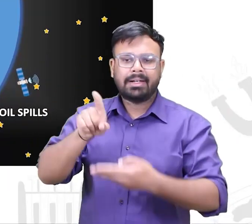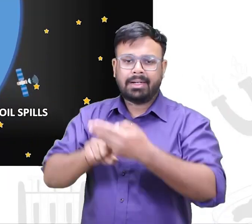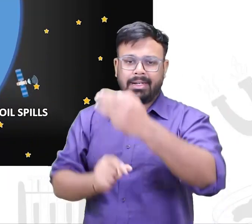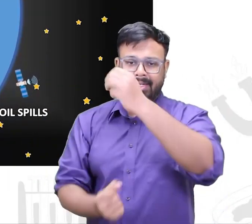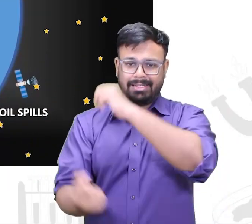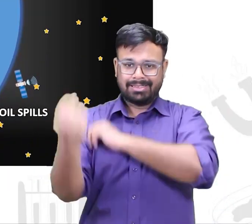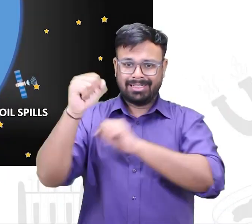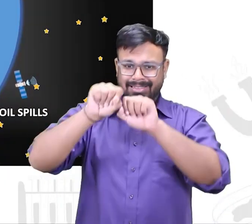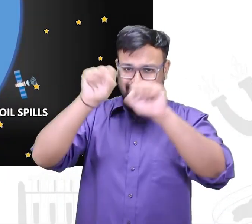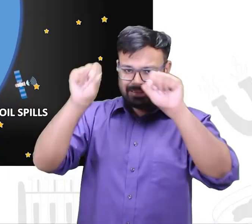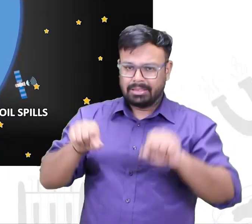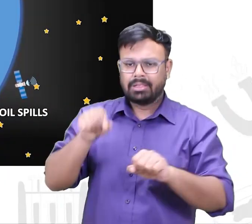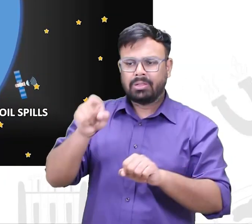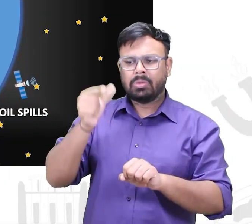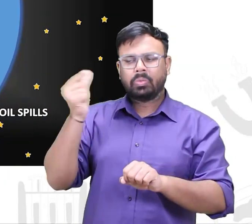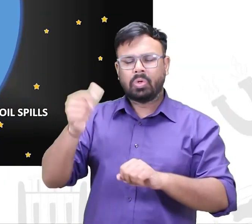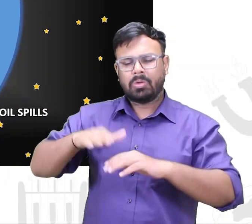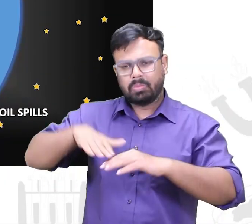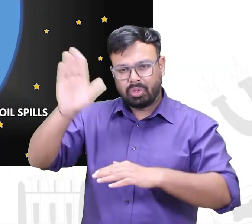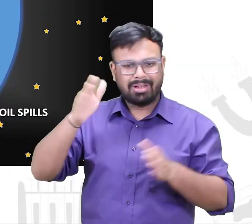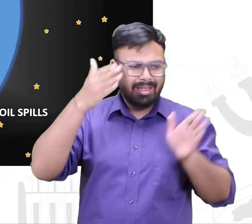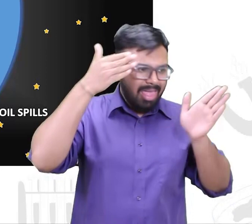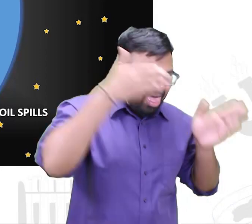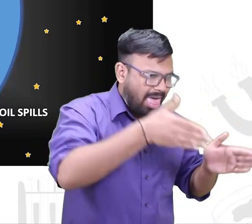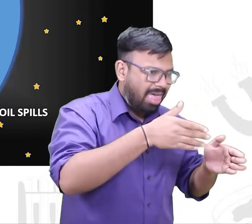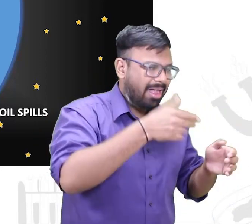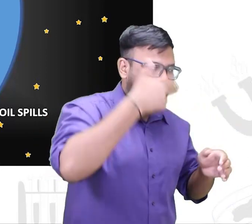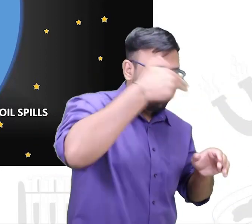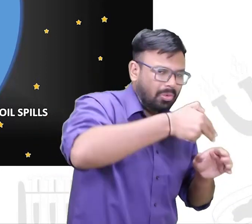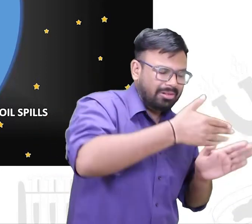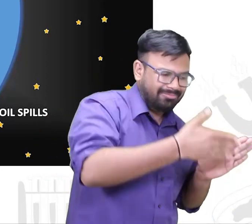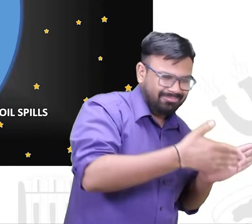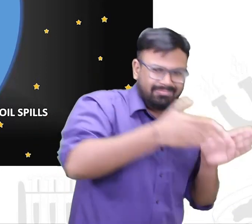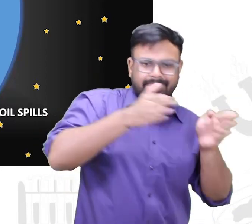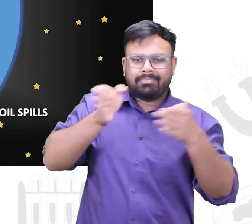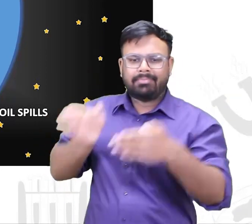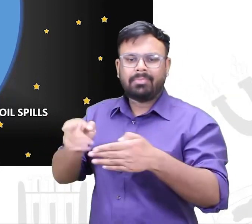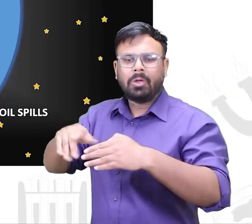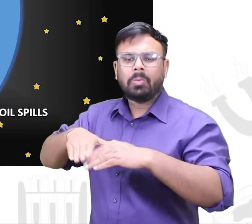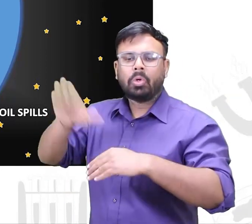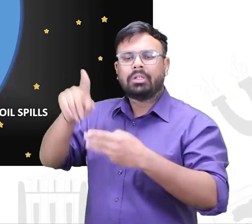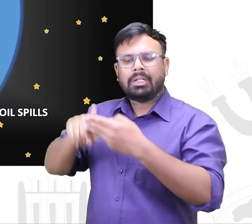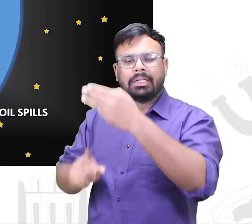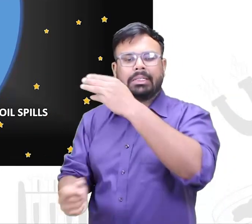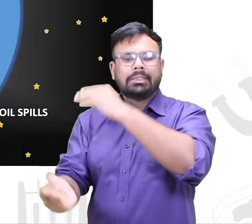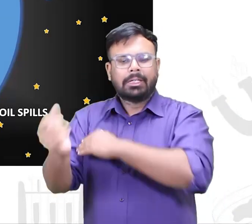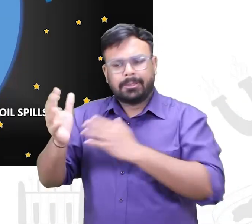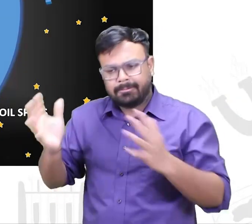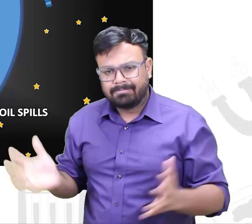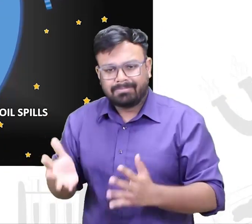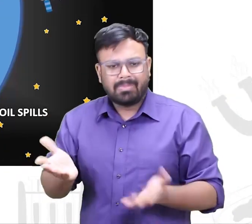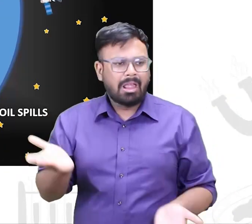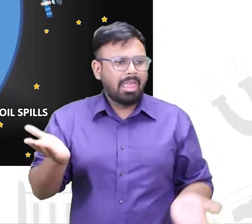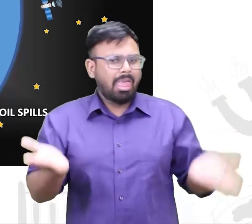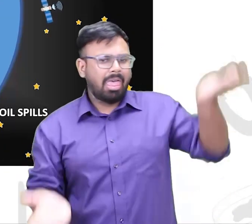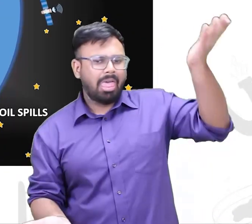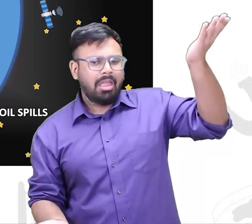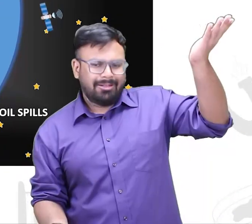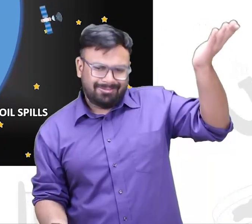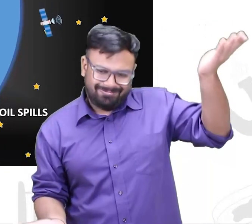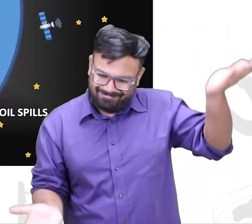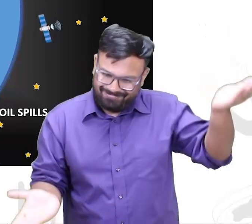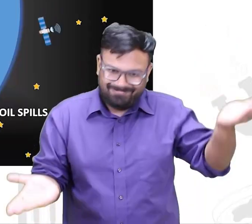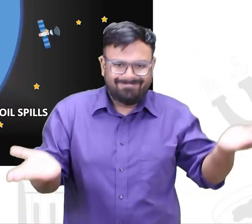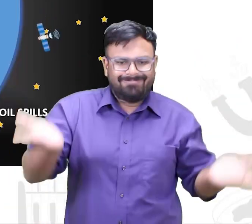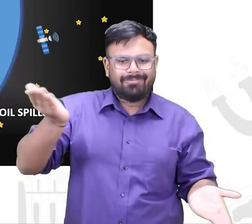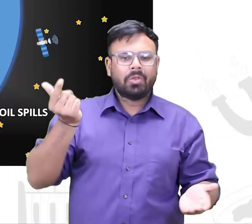to eliminate the major dependence on fossil fuels and on the issue that they bring unbalance of resources,